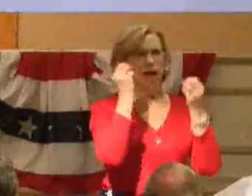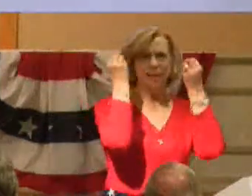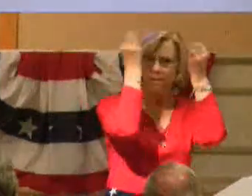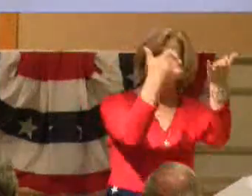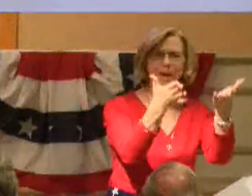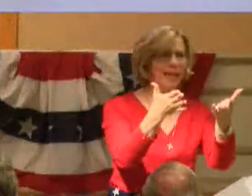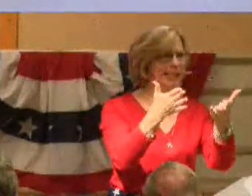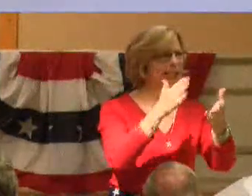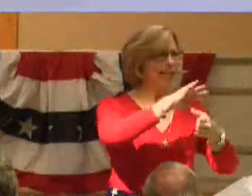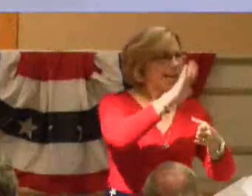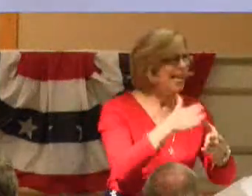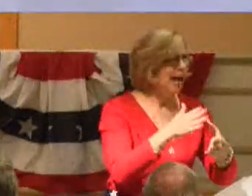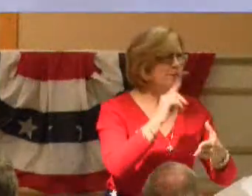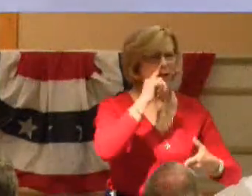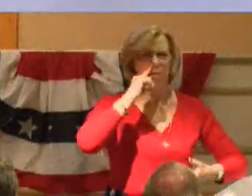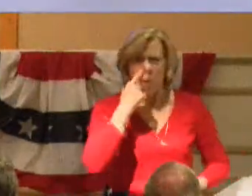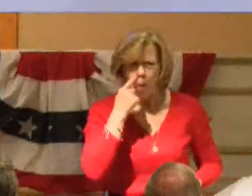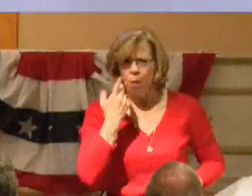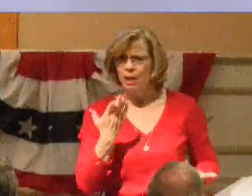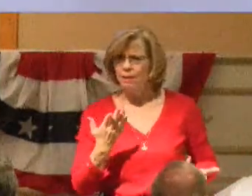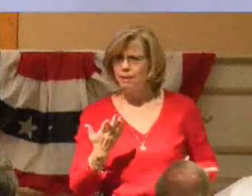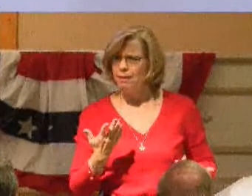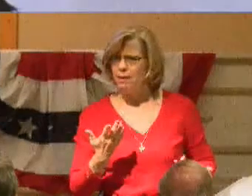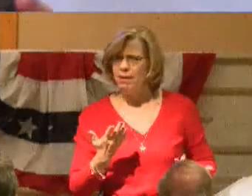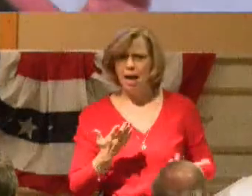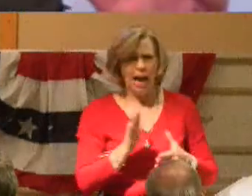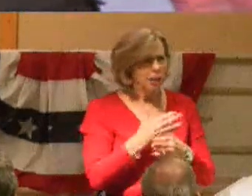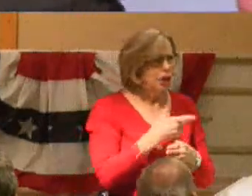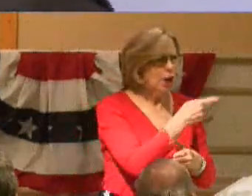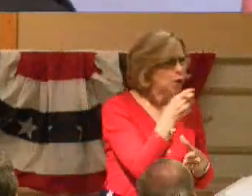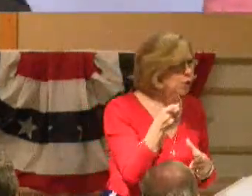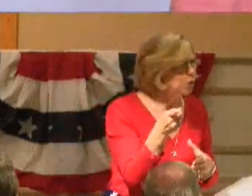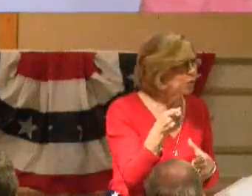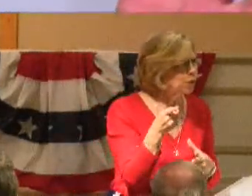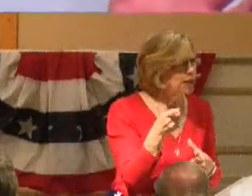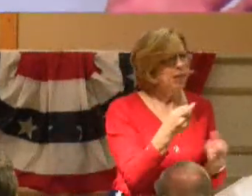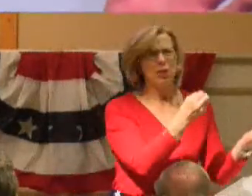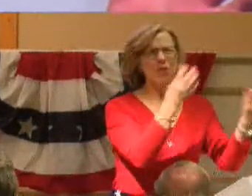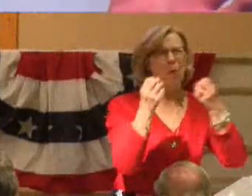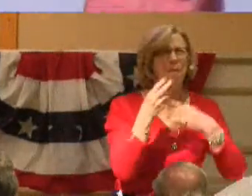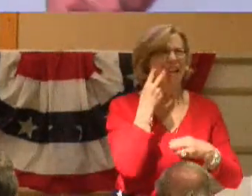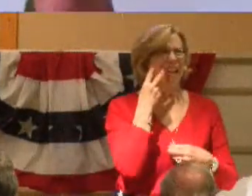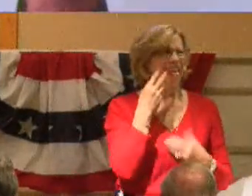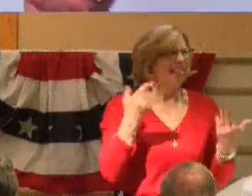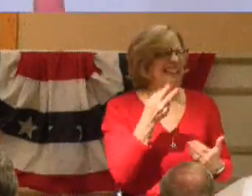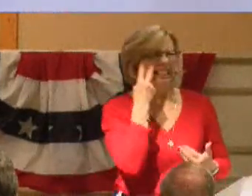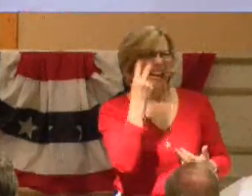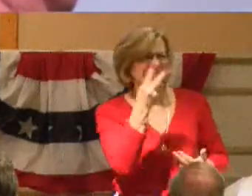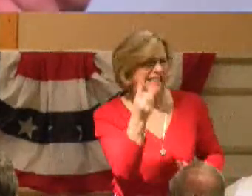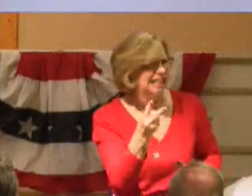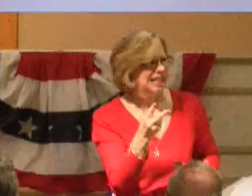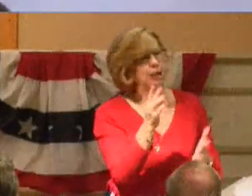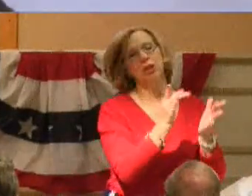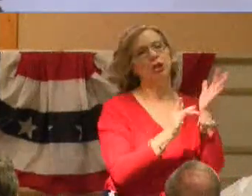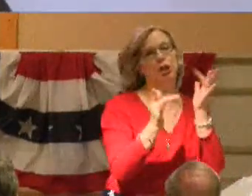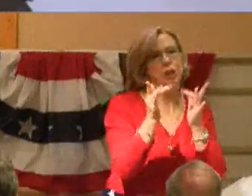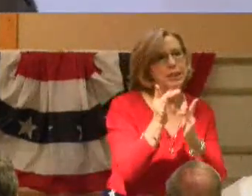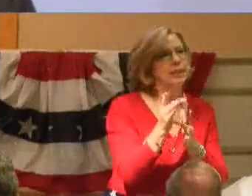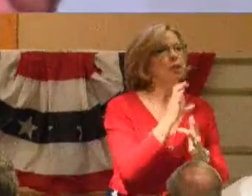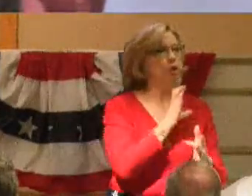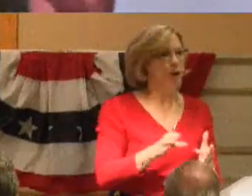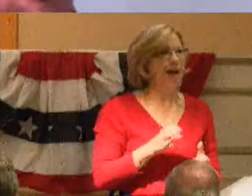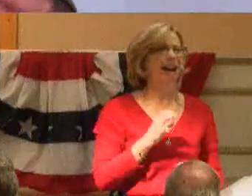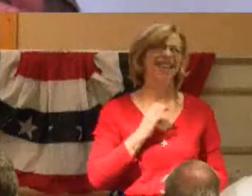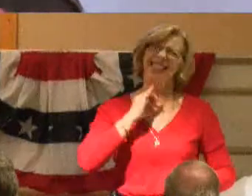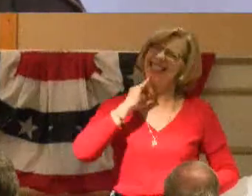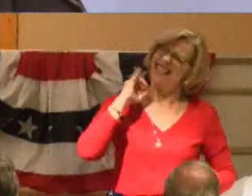And that is the truth that we've come to share because I've seen so many things in life and I know that Jesus is the answer.